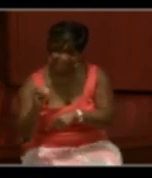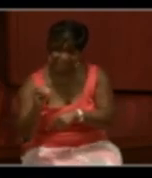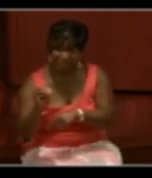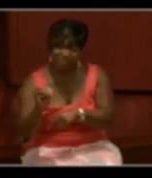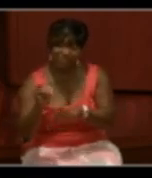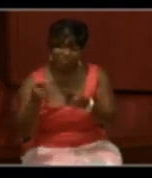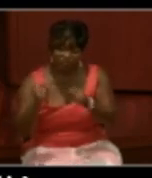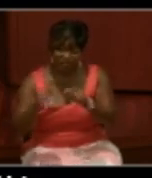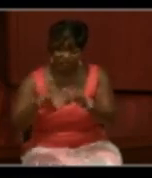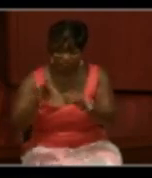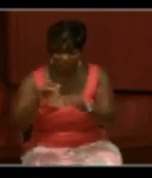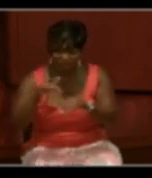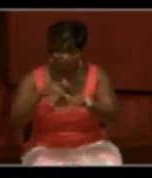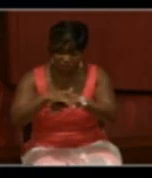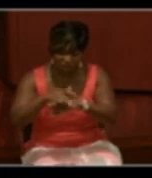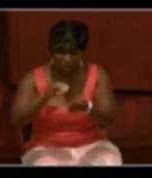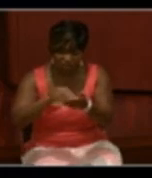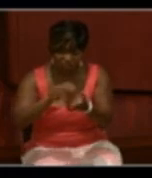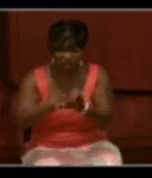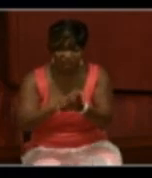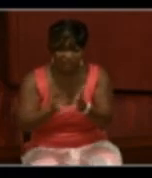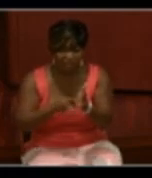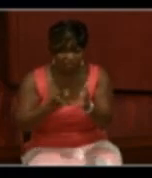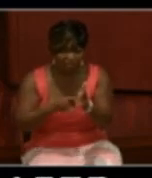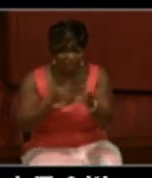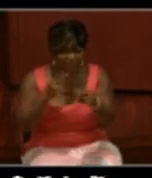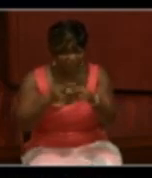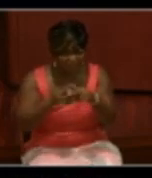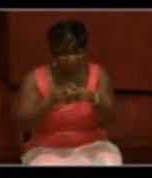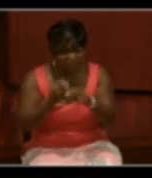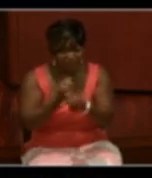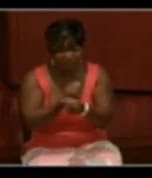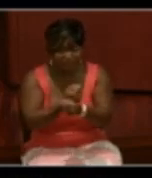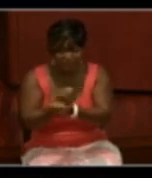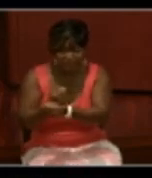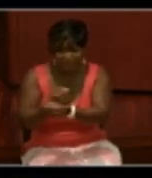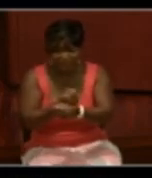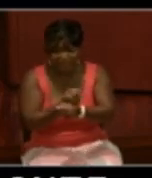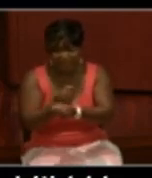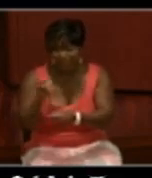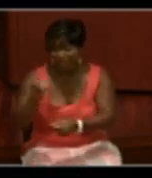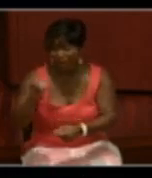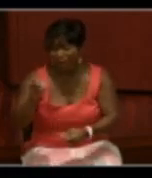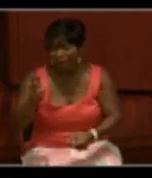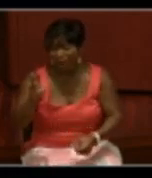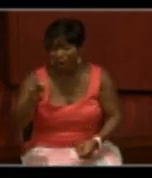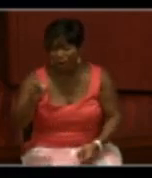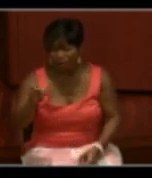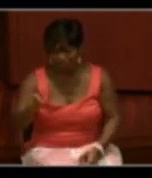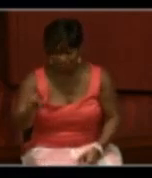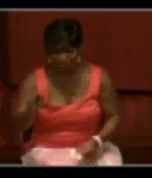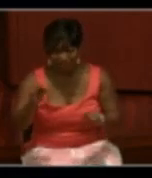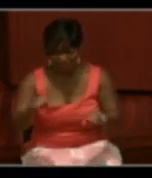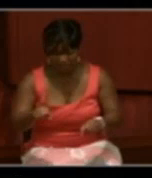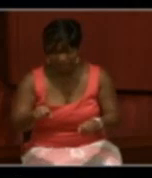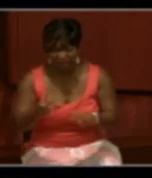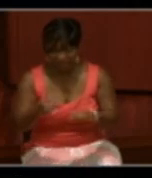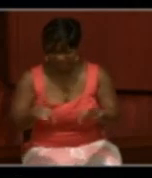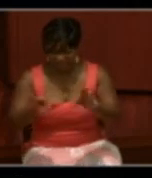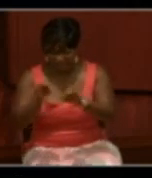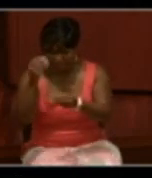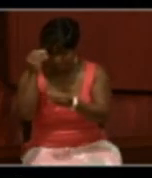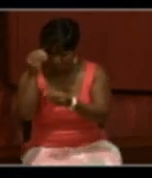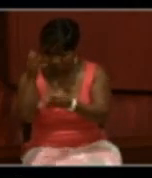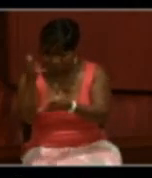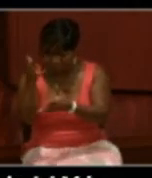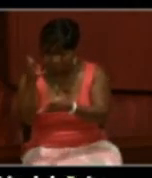earlier records, oftentimes the name of the slaveholders can be the most valuable piece of information you can find. And sometimes